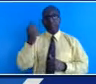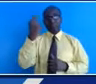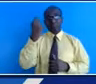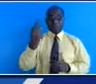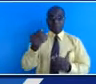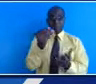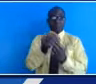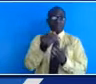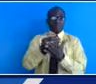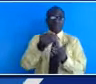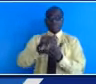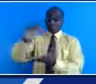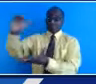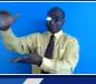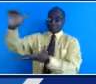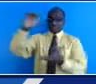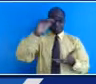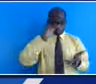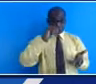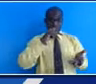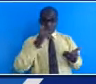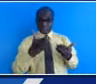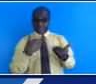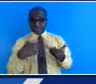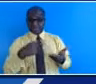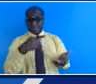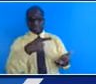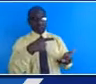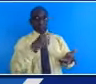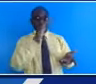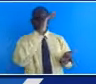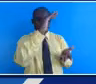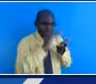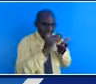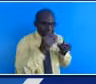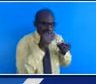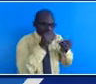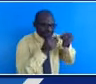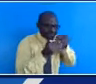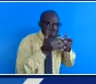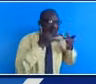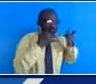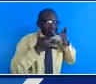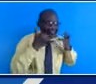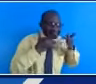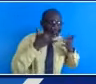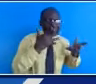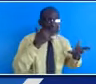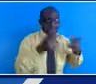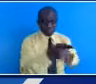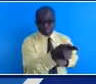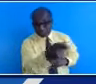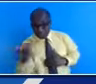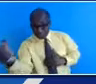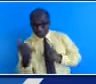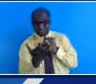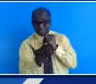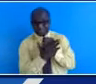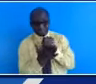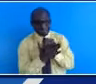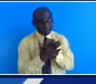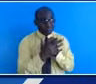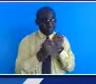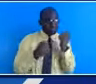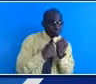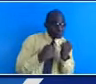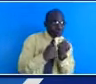consumption of the project is on site at the product is on site at the time, you really need to have a convivial environment for people to be